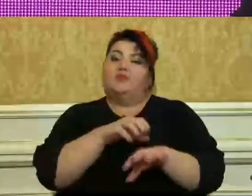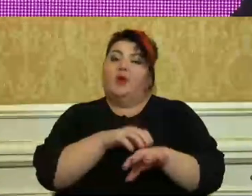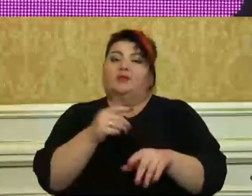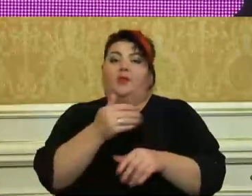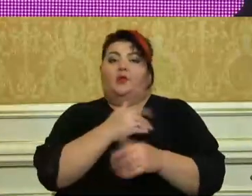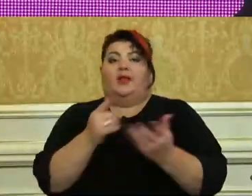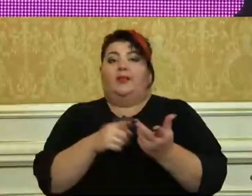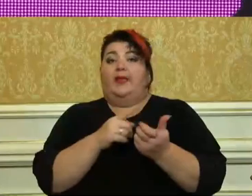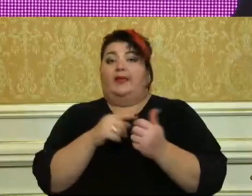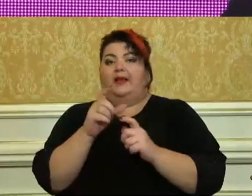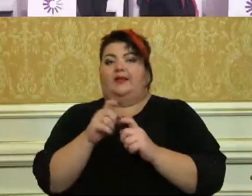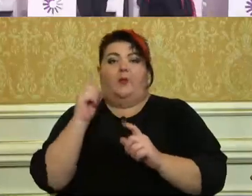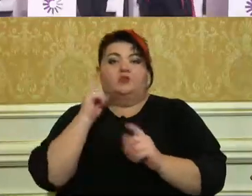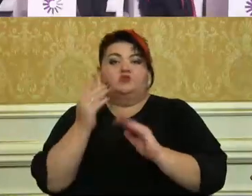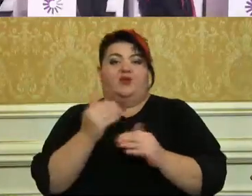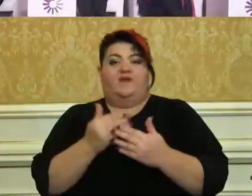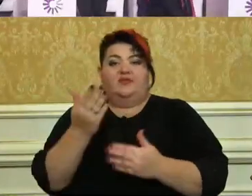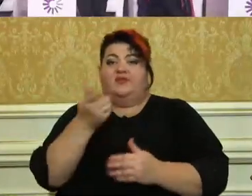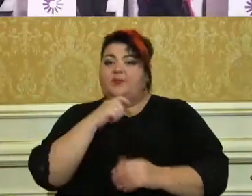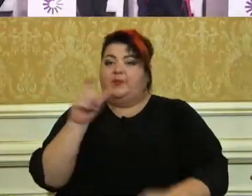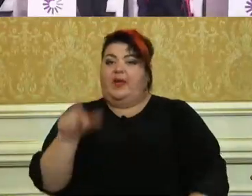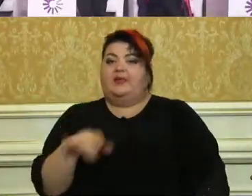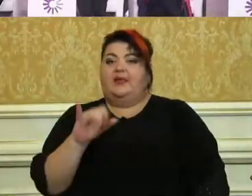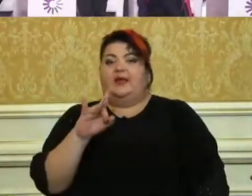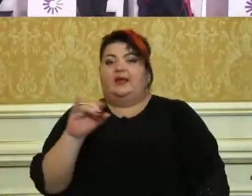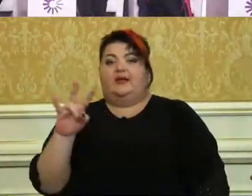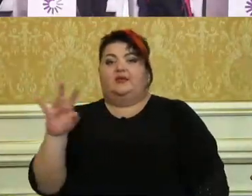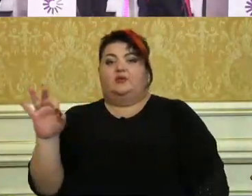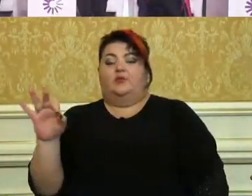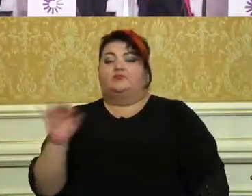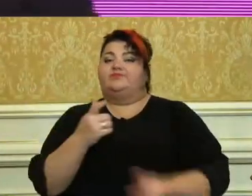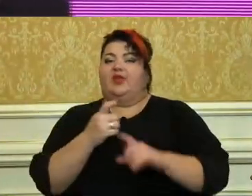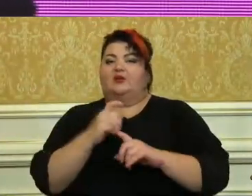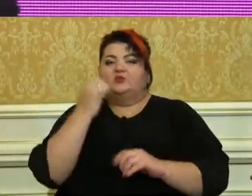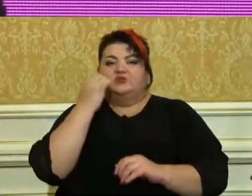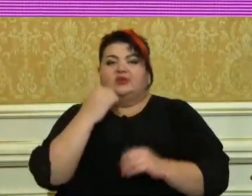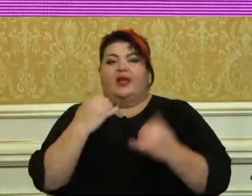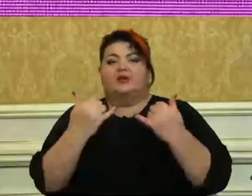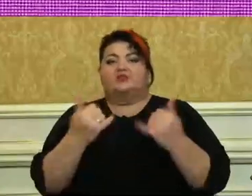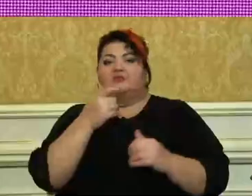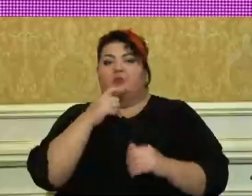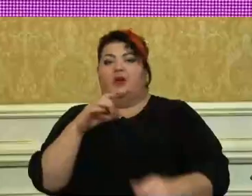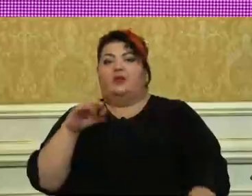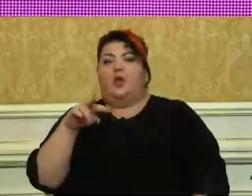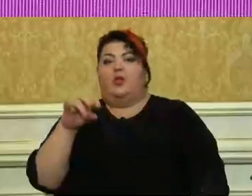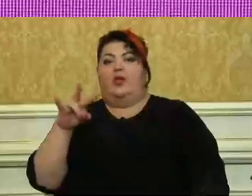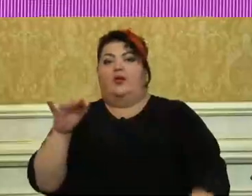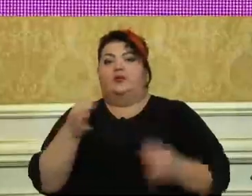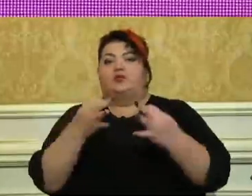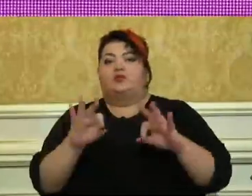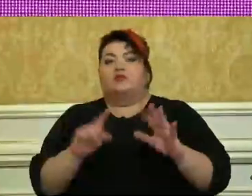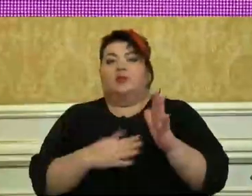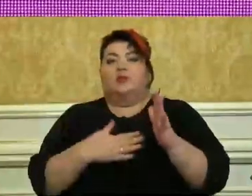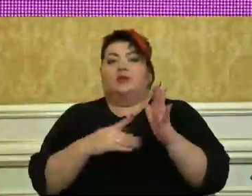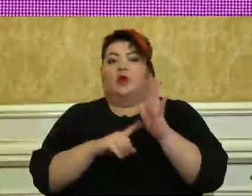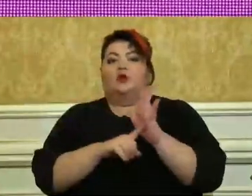political parties, and I would like to hear a couple of words from you, Ms. Irina. Thank you very much, Ms. Olena, and I would